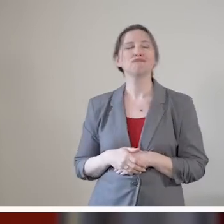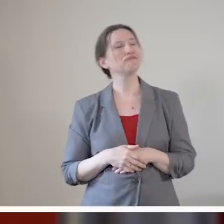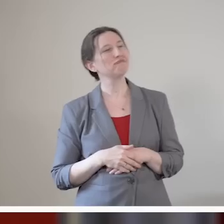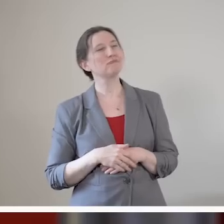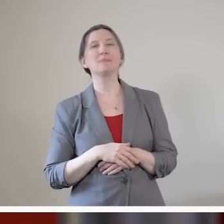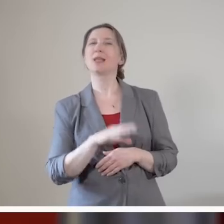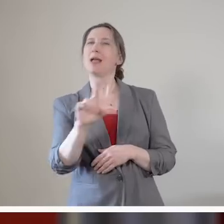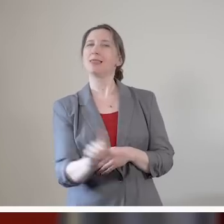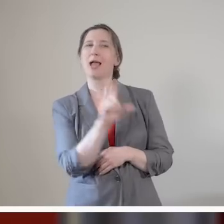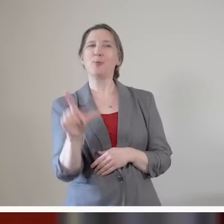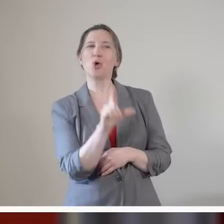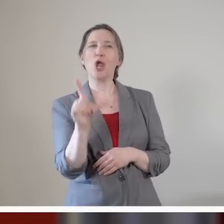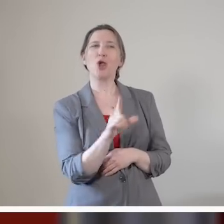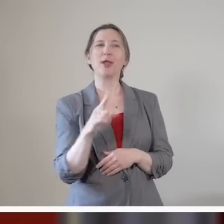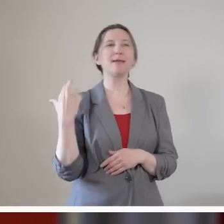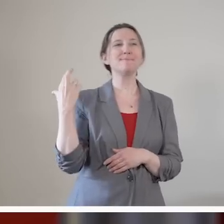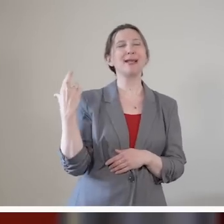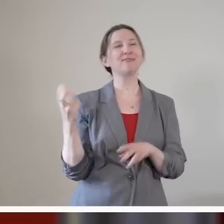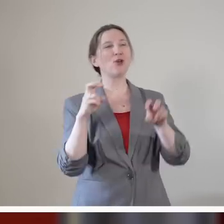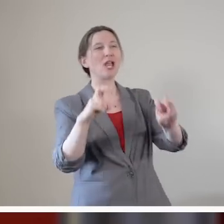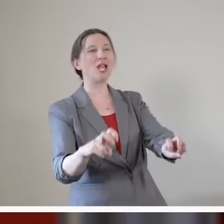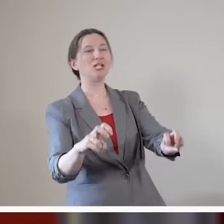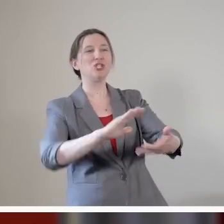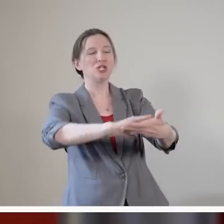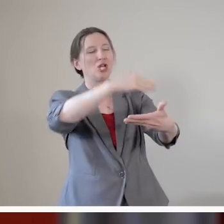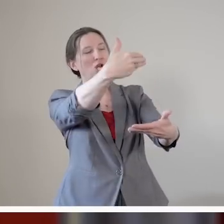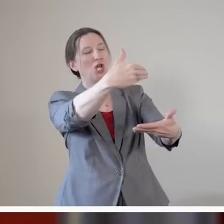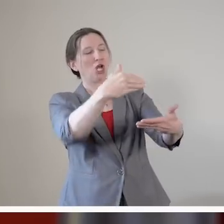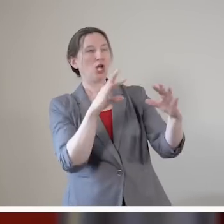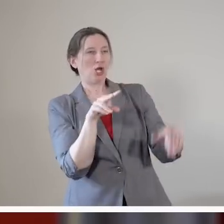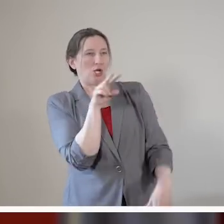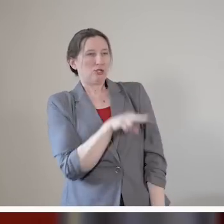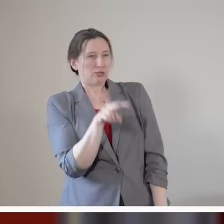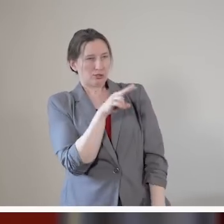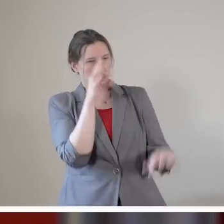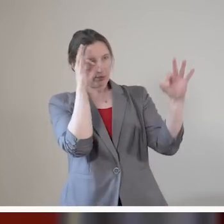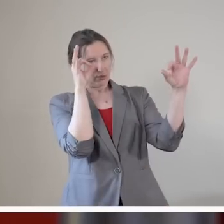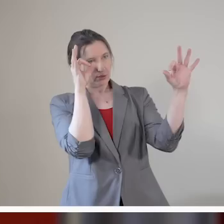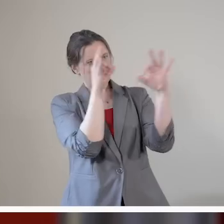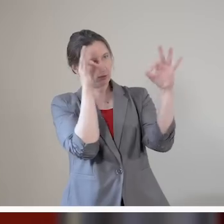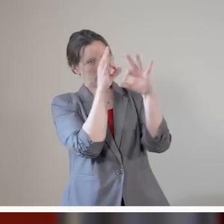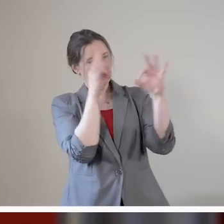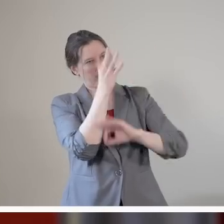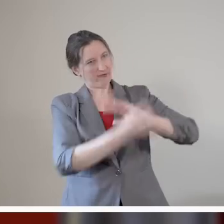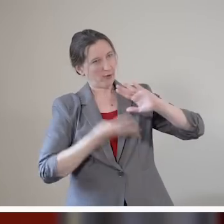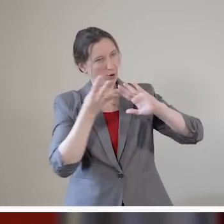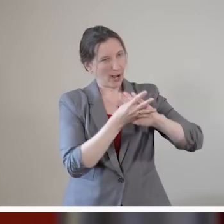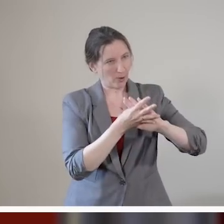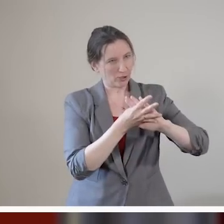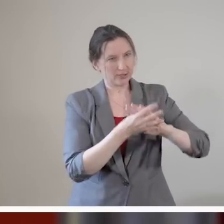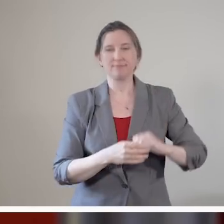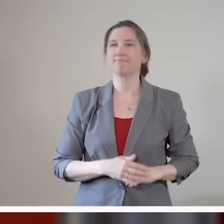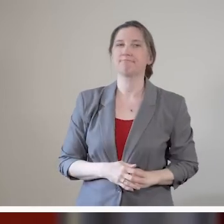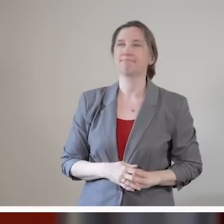my last time blankly staring at my computer for 4 hours with my best friend by my side.